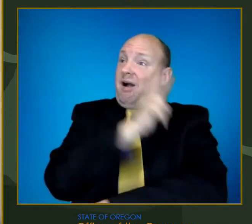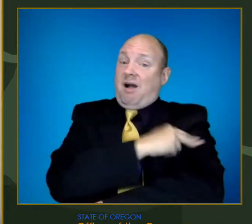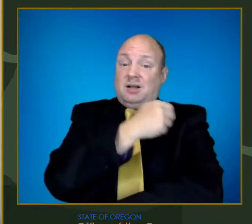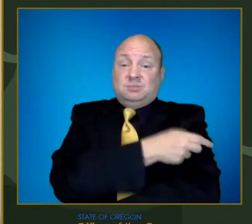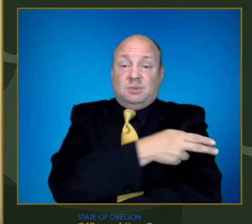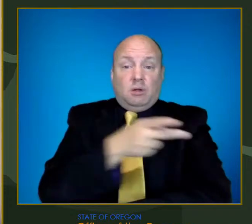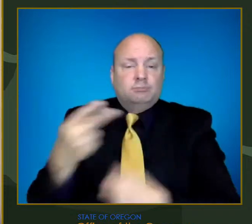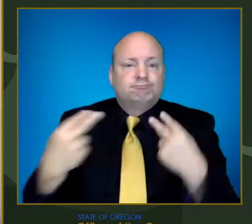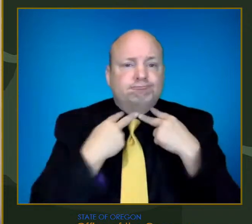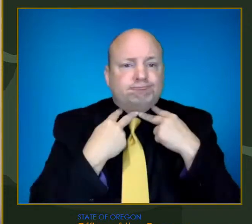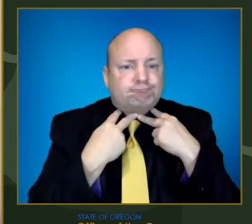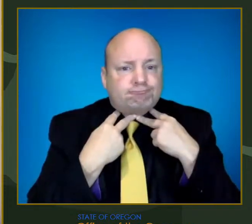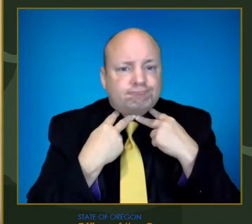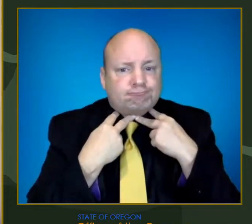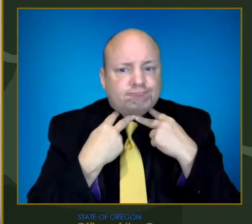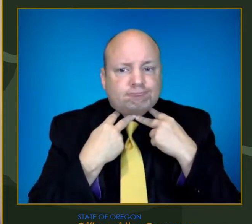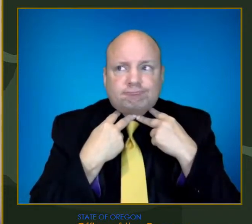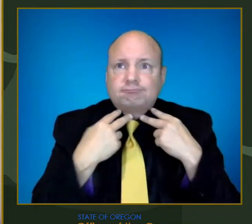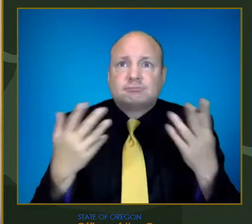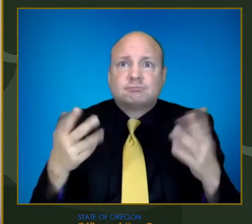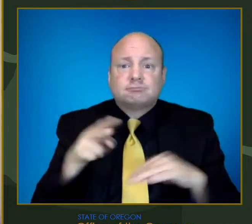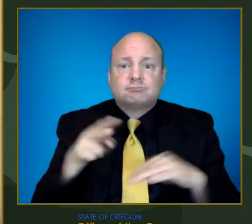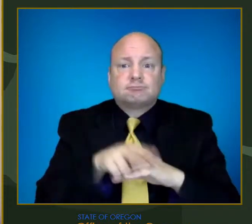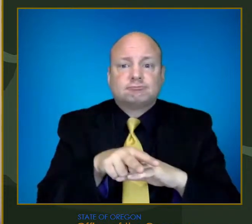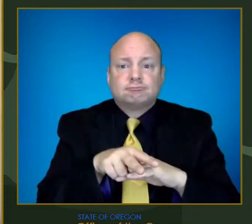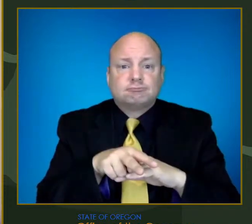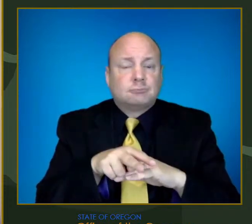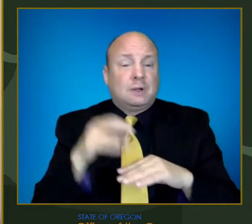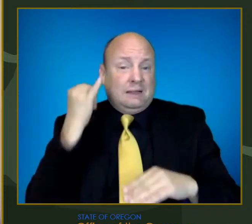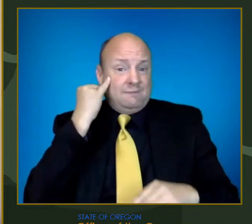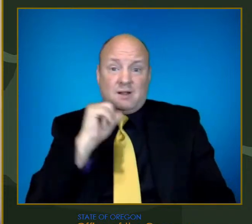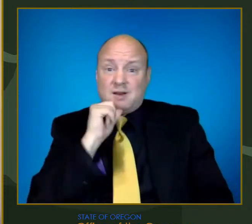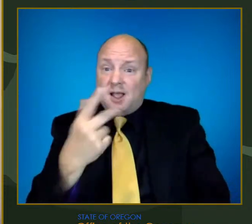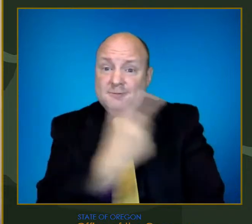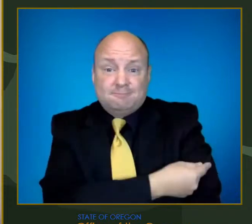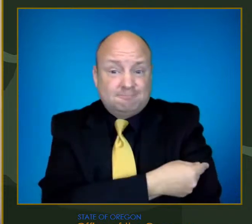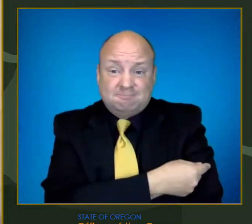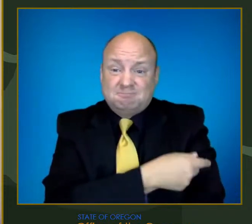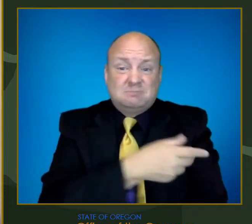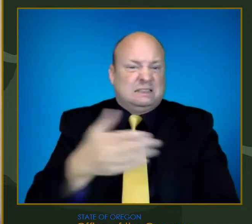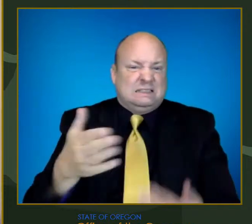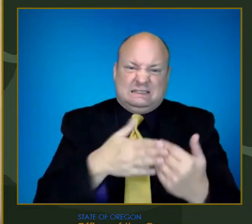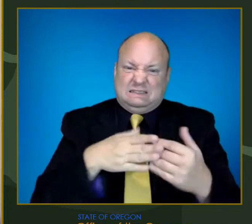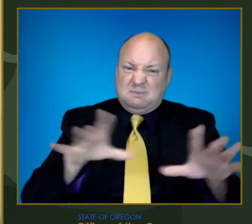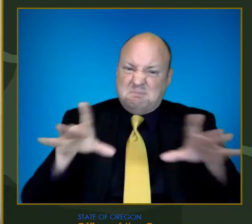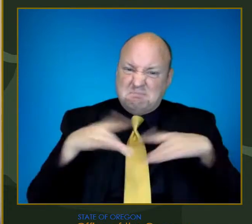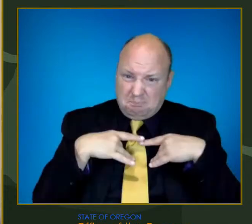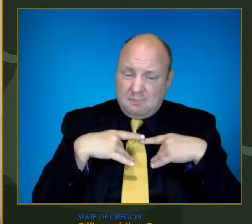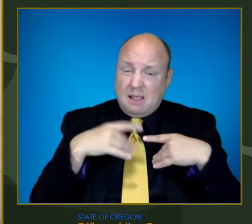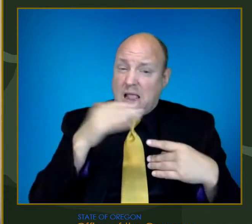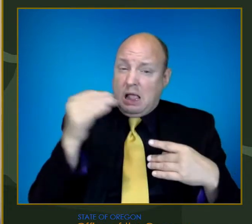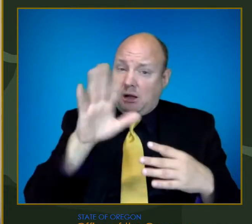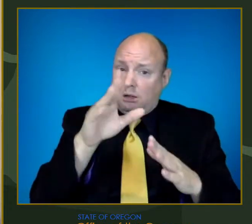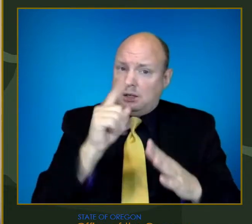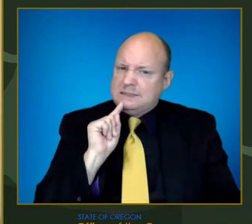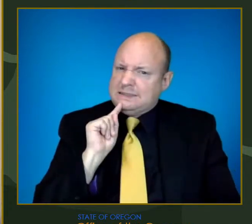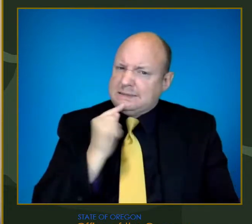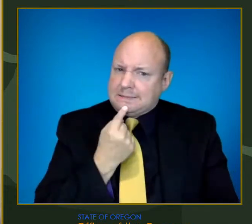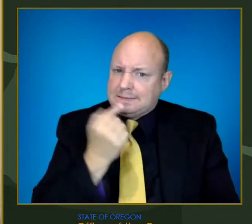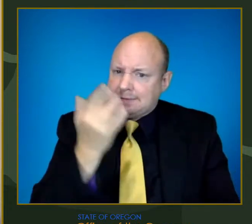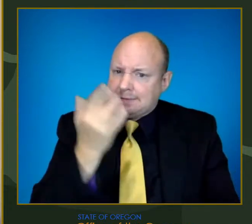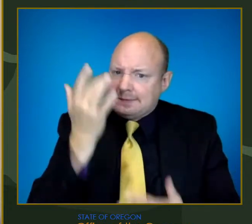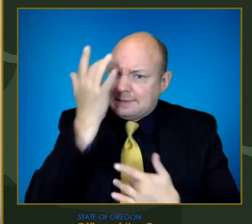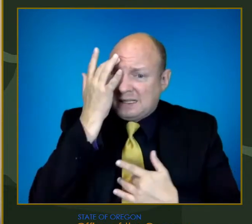you have never been more vulnerable to being sickened by the virus, passing the virus on to your loved ones,